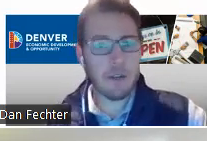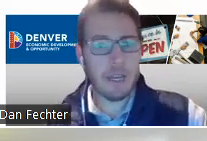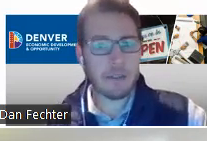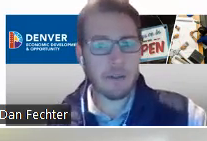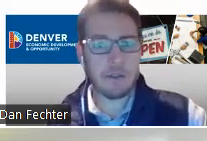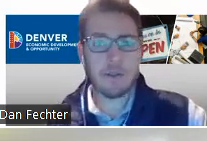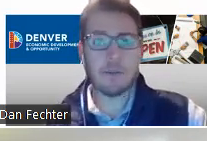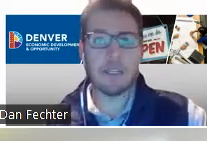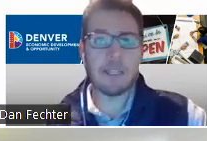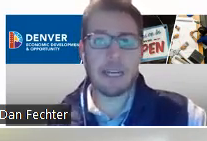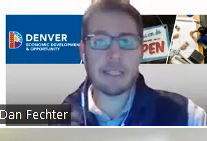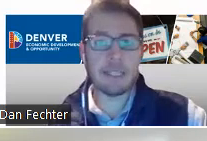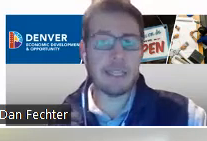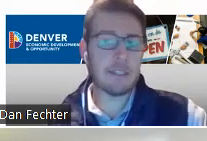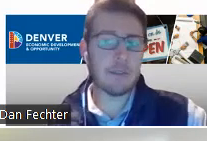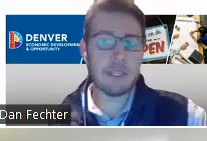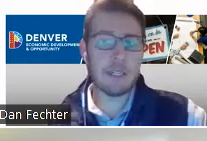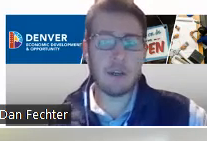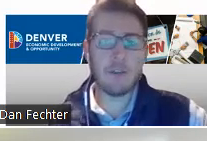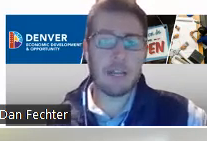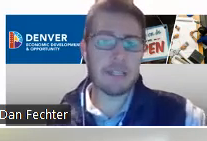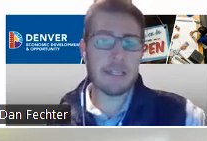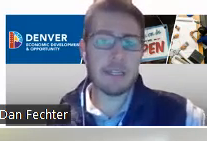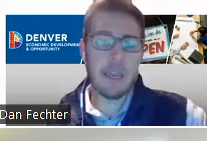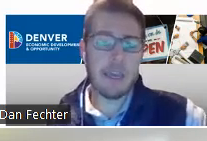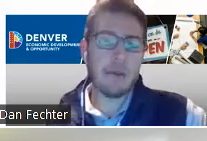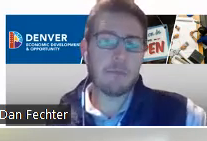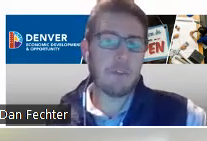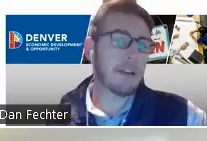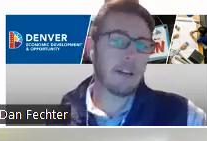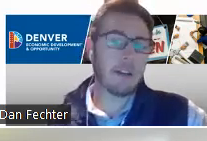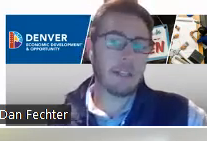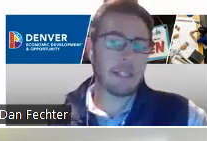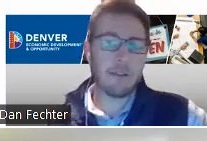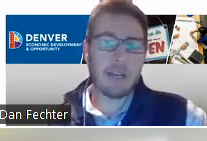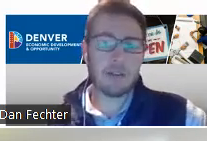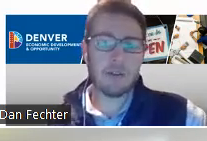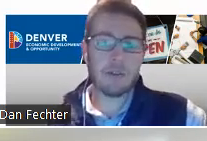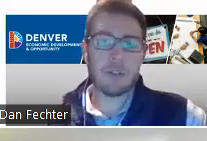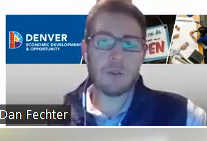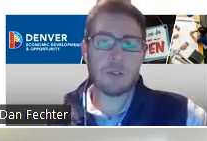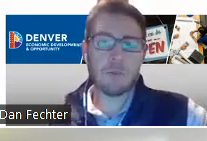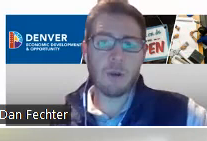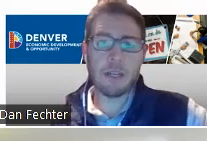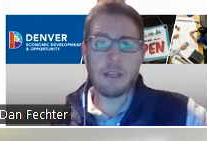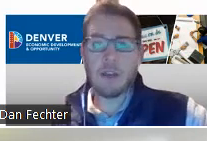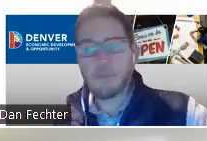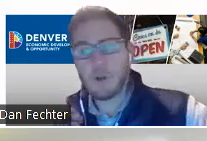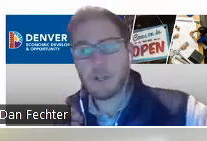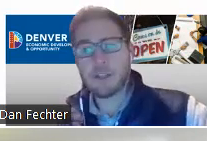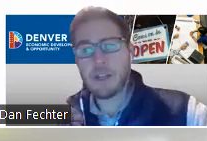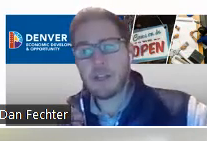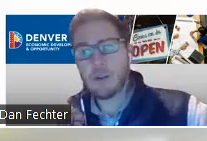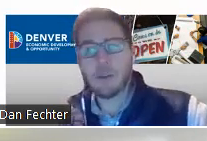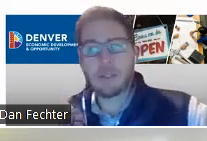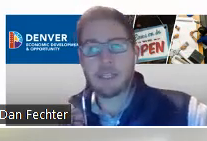30 households who need to isolate due to COVID-19 and provided 107 households with short-term rent,